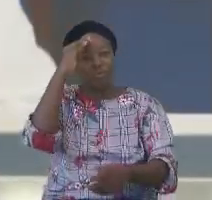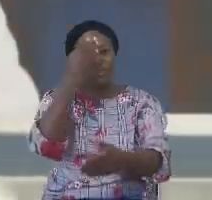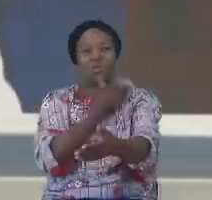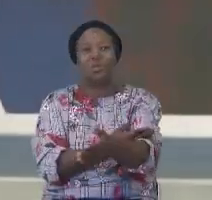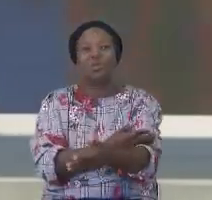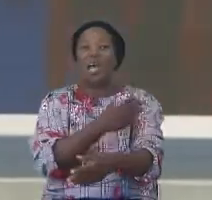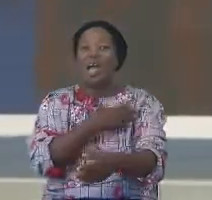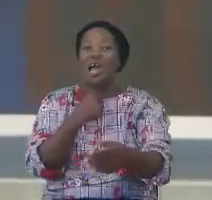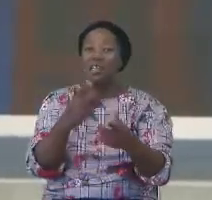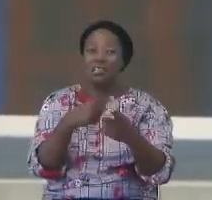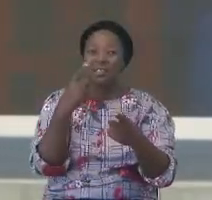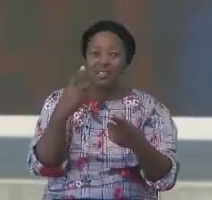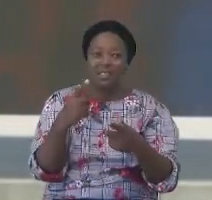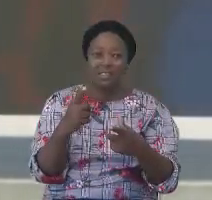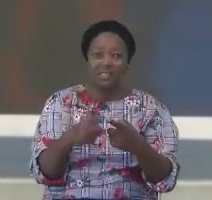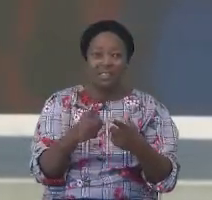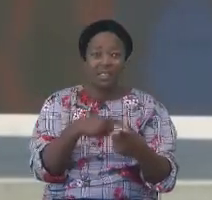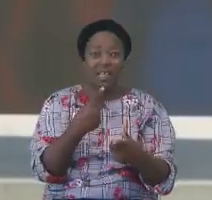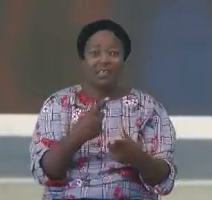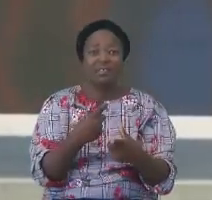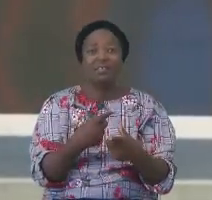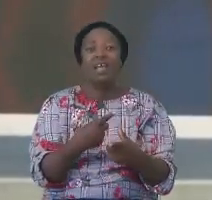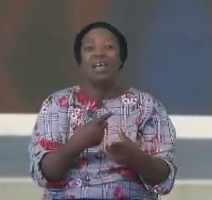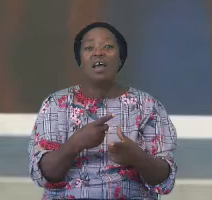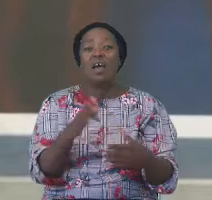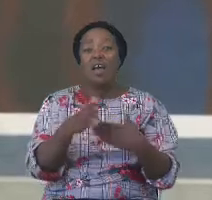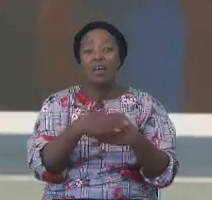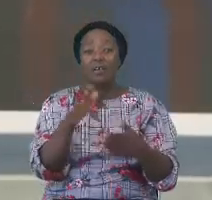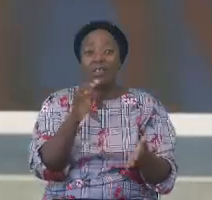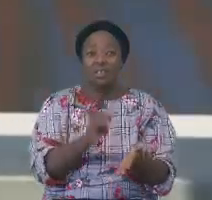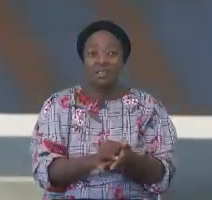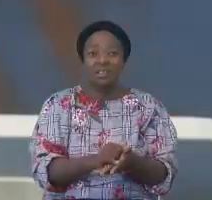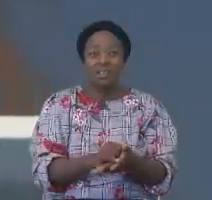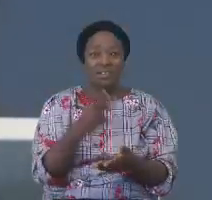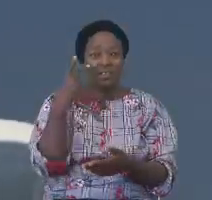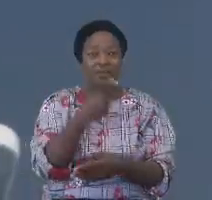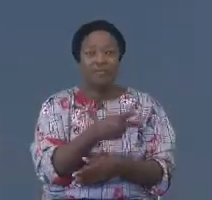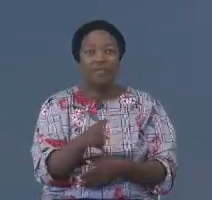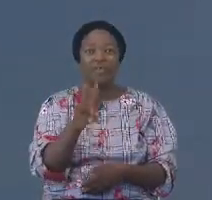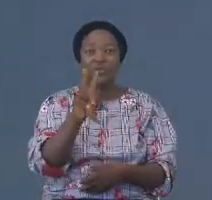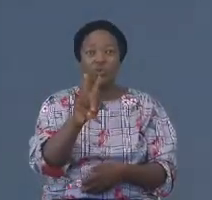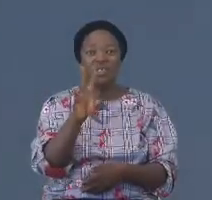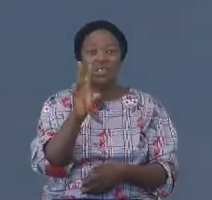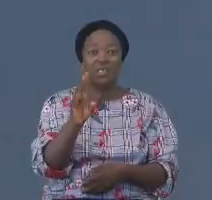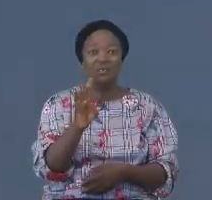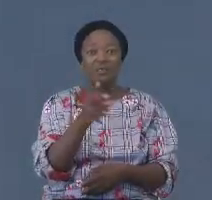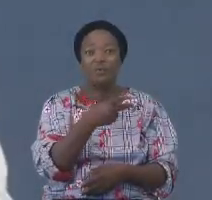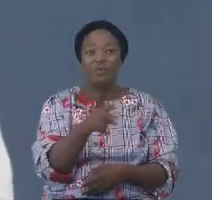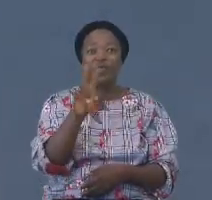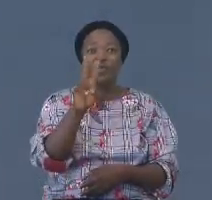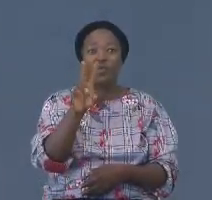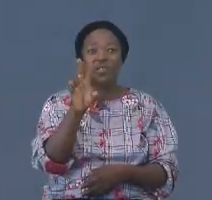behold your son and then after that look at verse